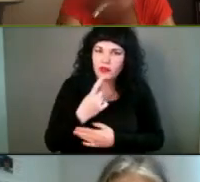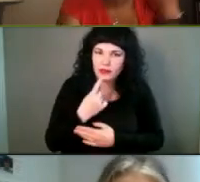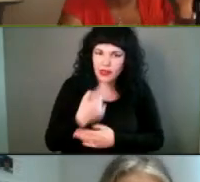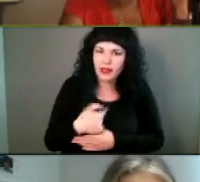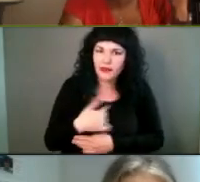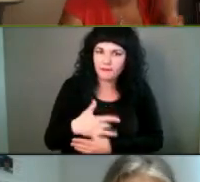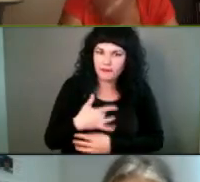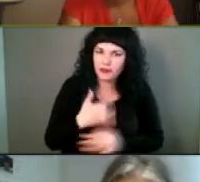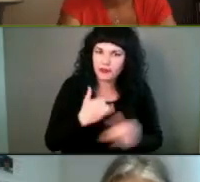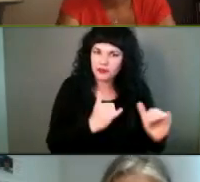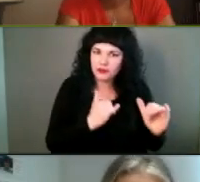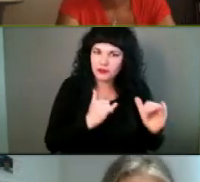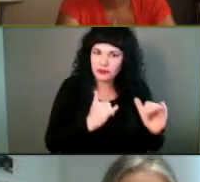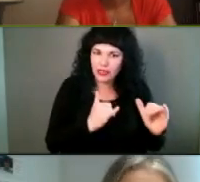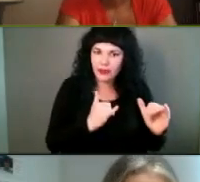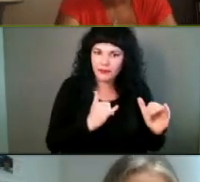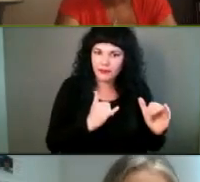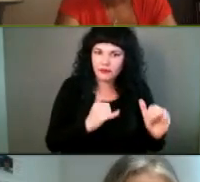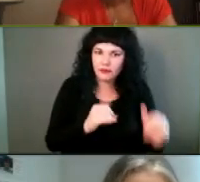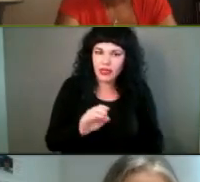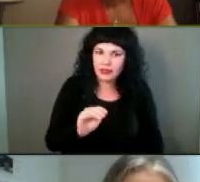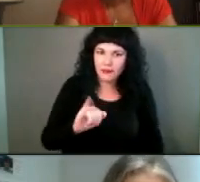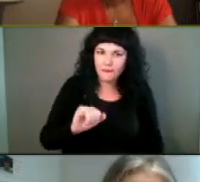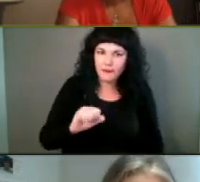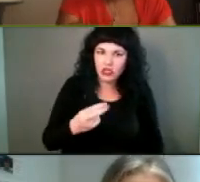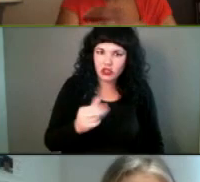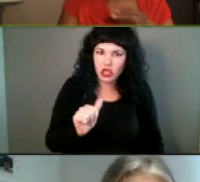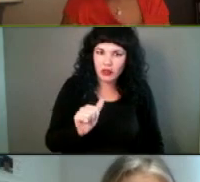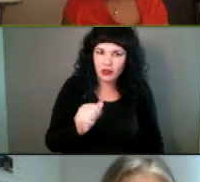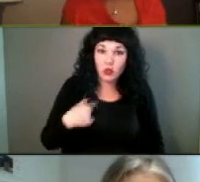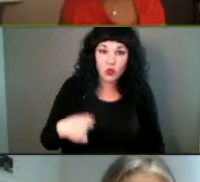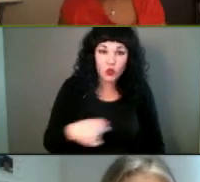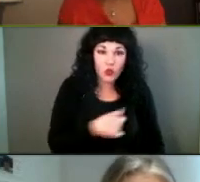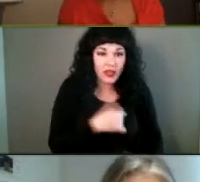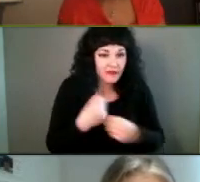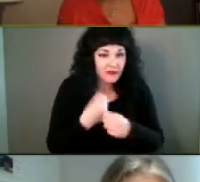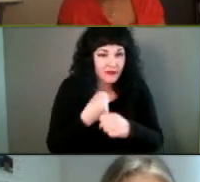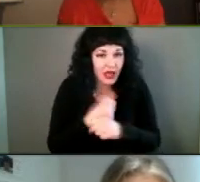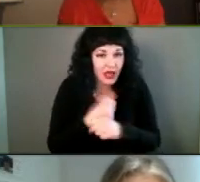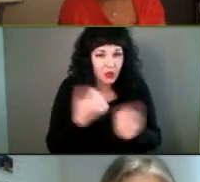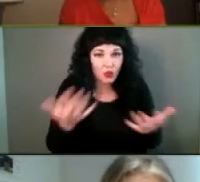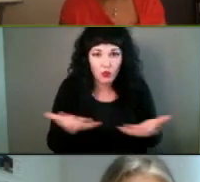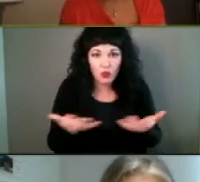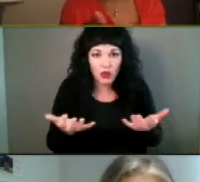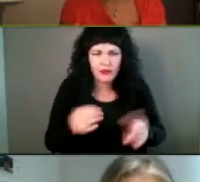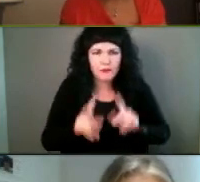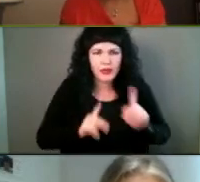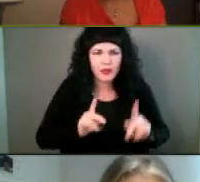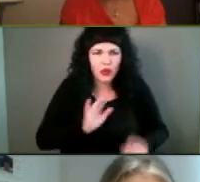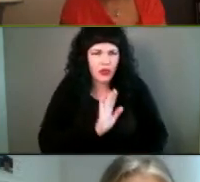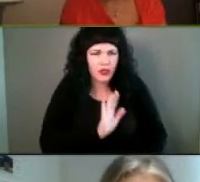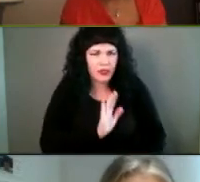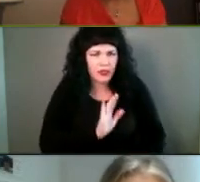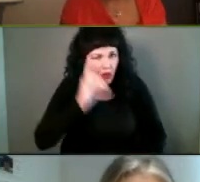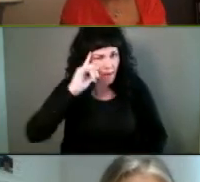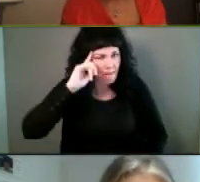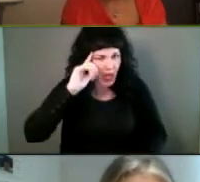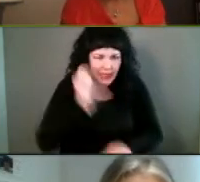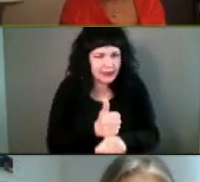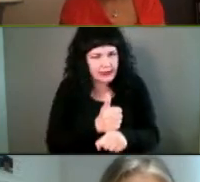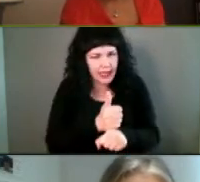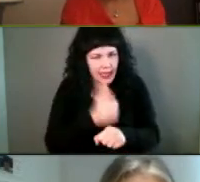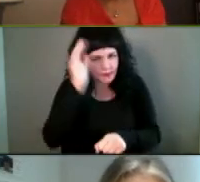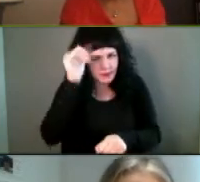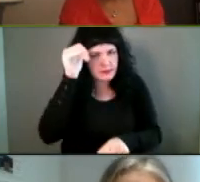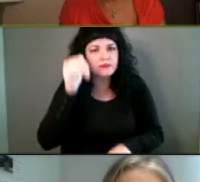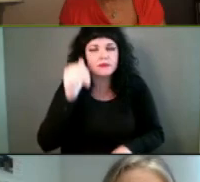combating mindset, quite frankly, and really pushing into this idea that suspension is not the first